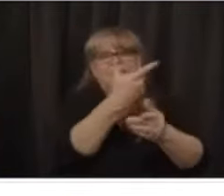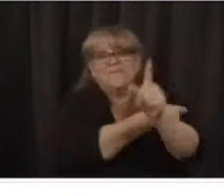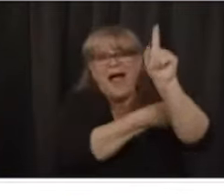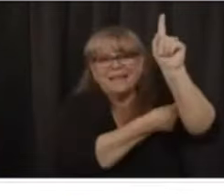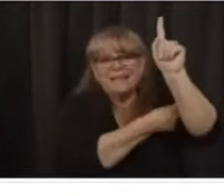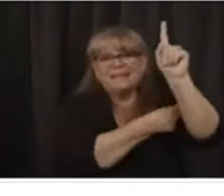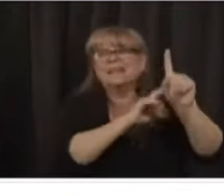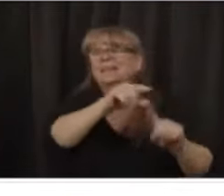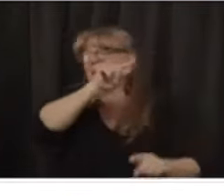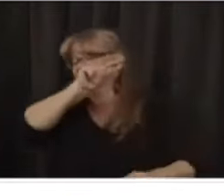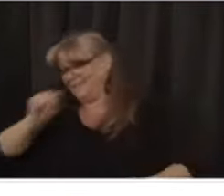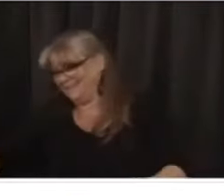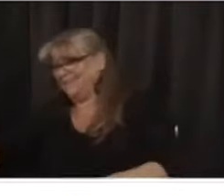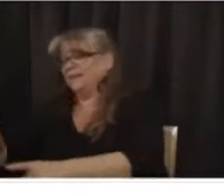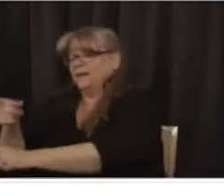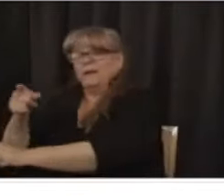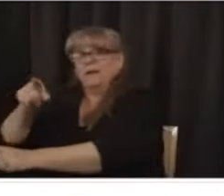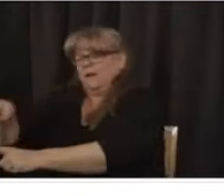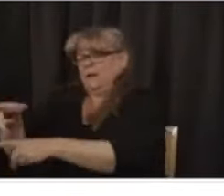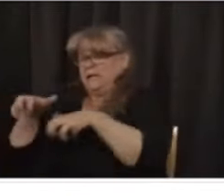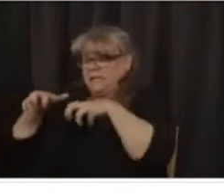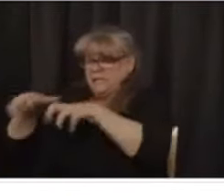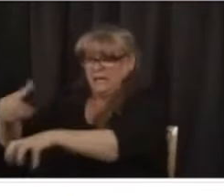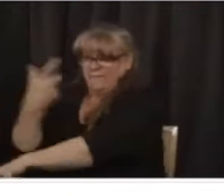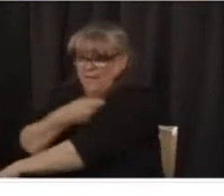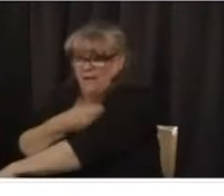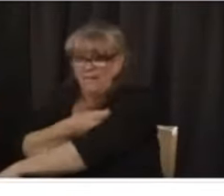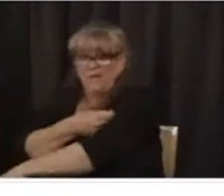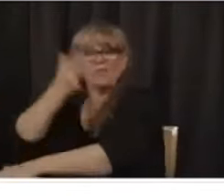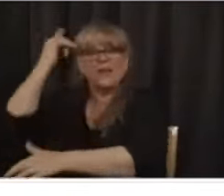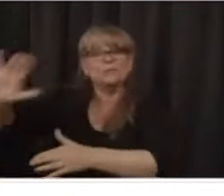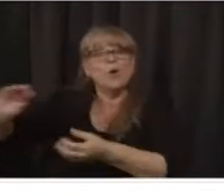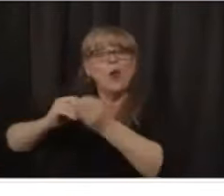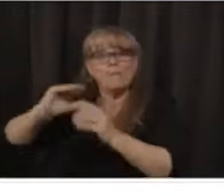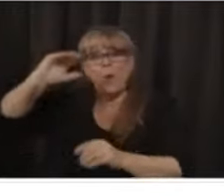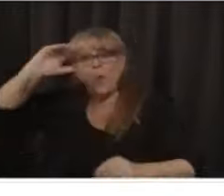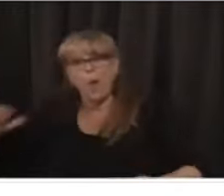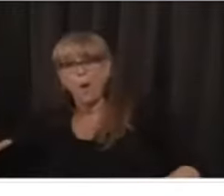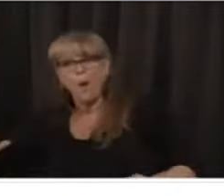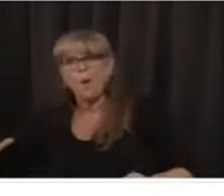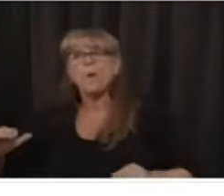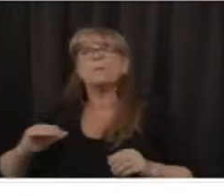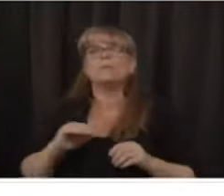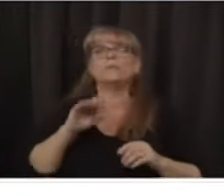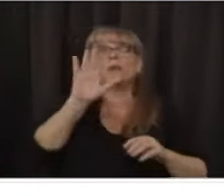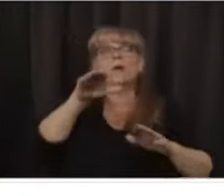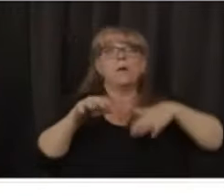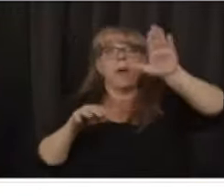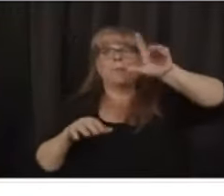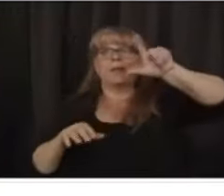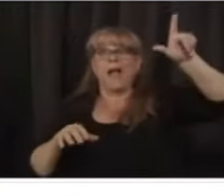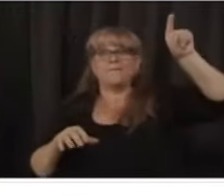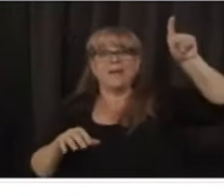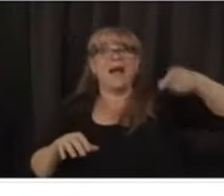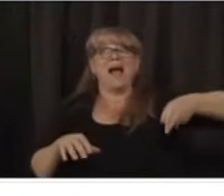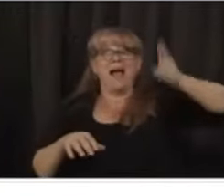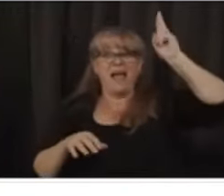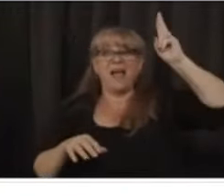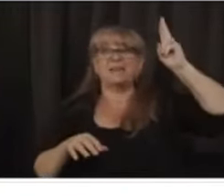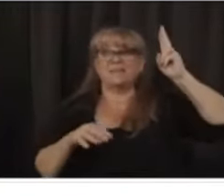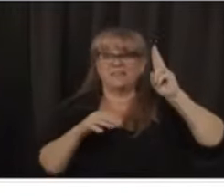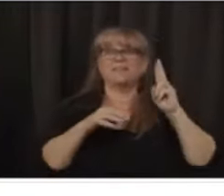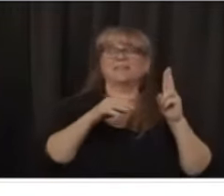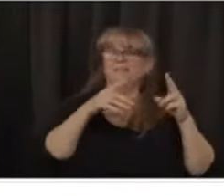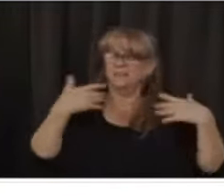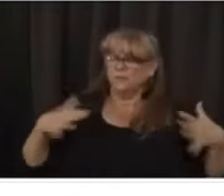infection rates. So you'll see that we see some counties that are clustered in that upper left-hand corner. Those are the counties that have higher rates right now, but